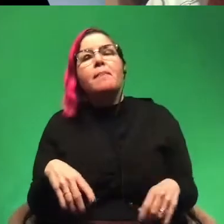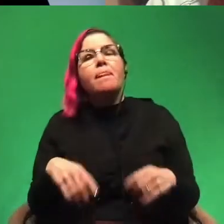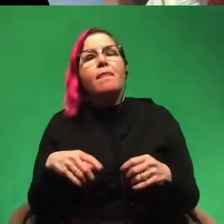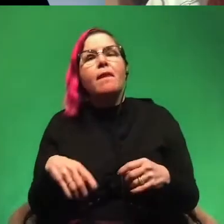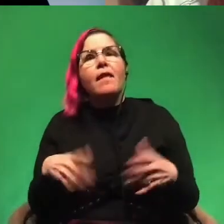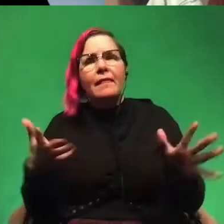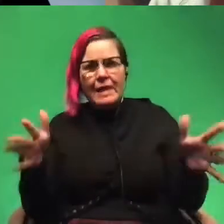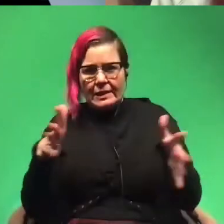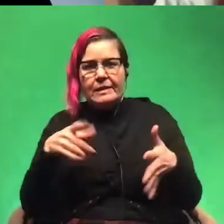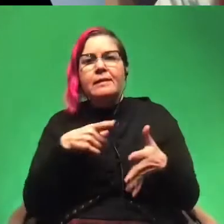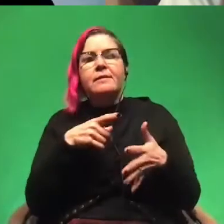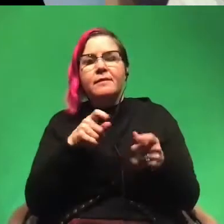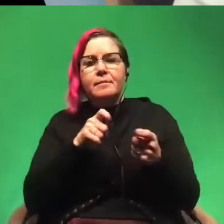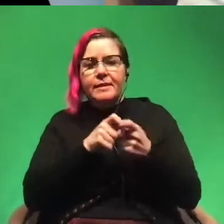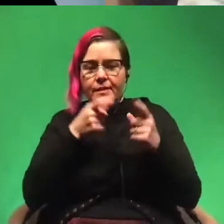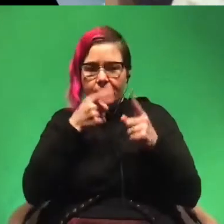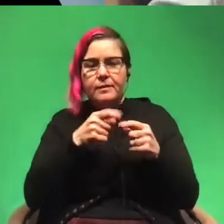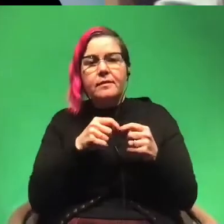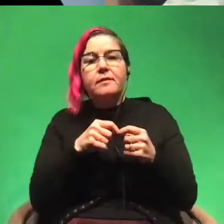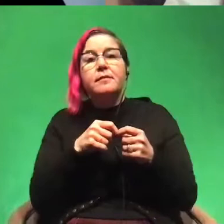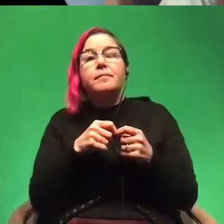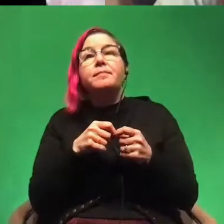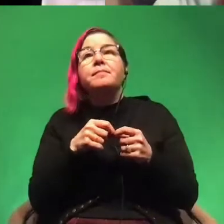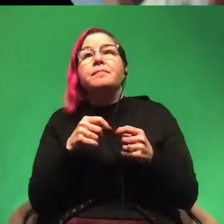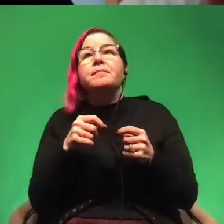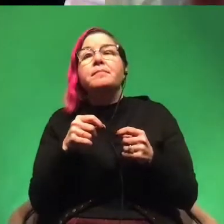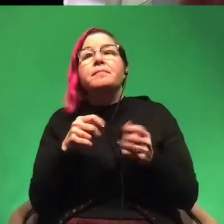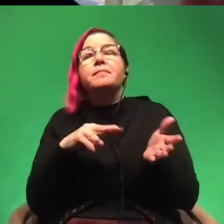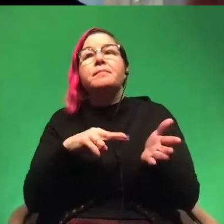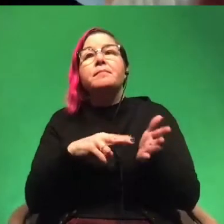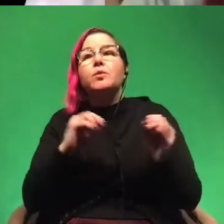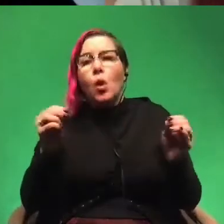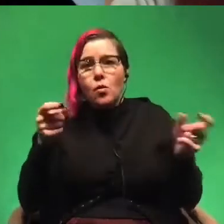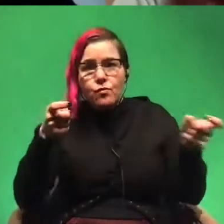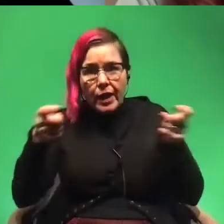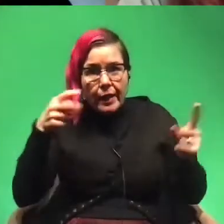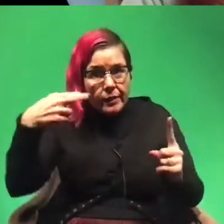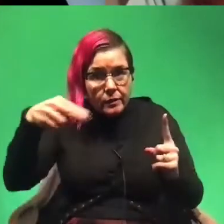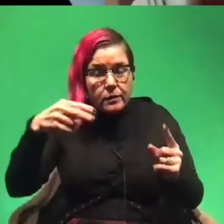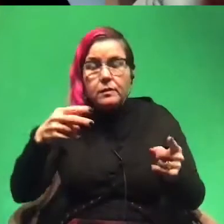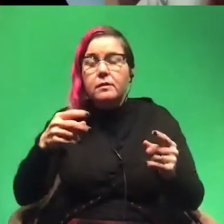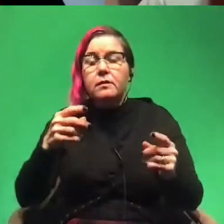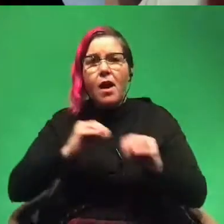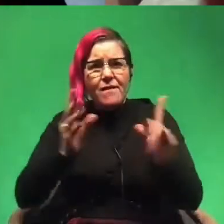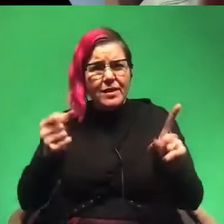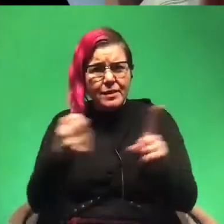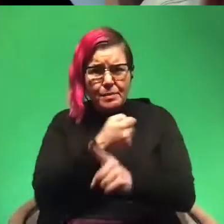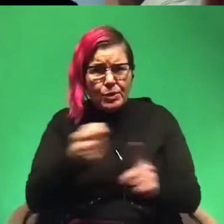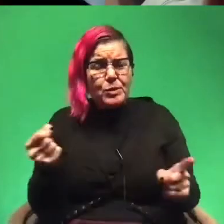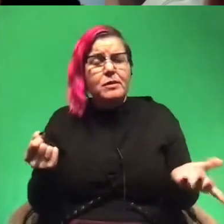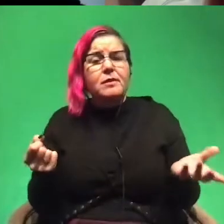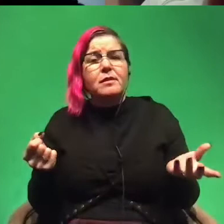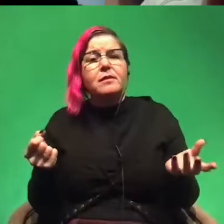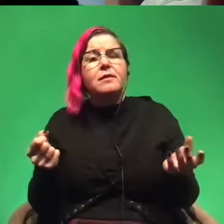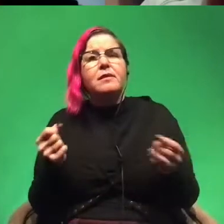that's everything for that particular point. And you know, so we're basically seeing no regulations, we're seeing blatant abuse, but you know, that, and